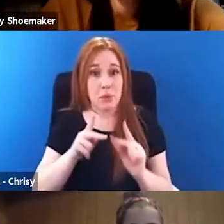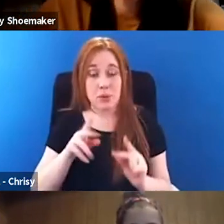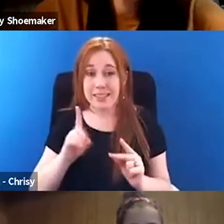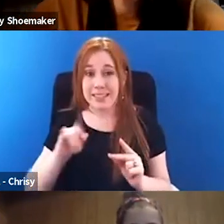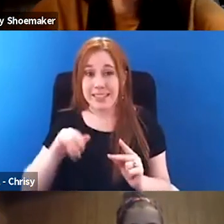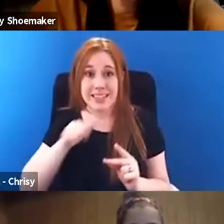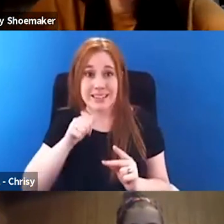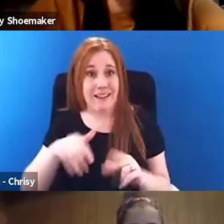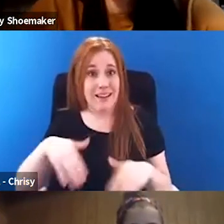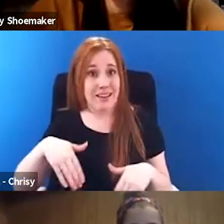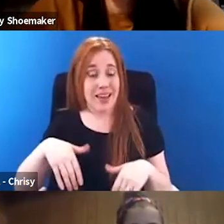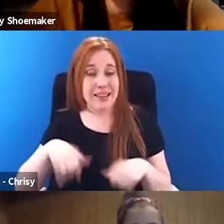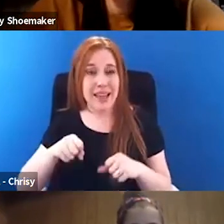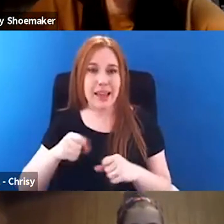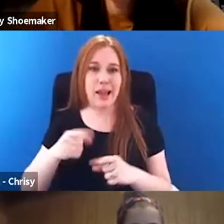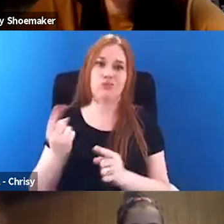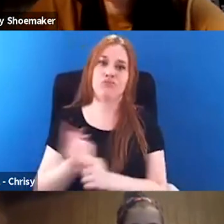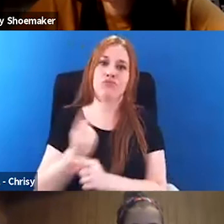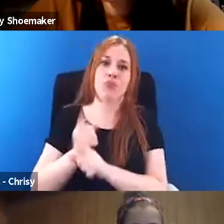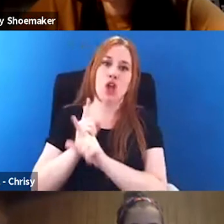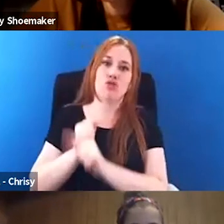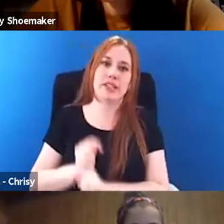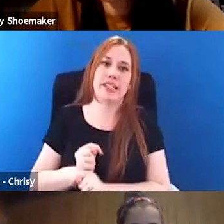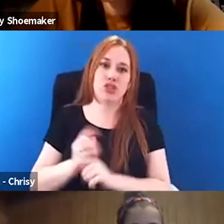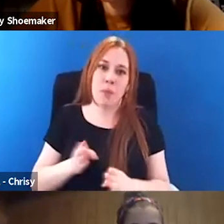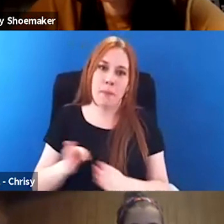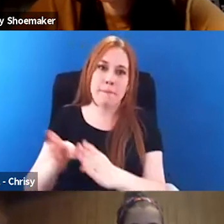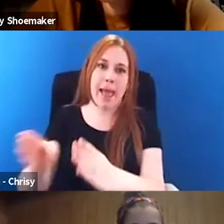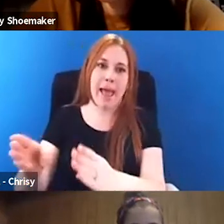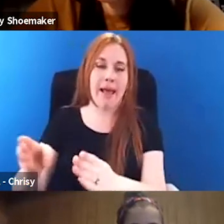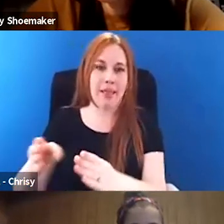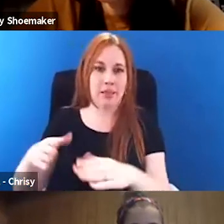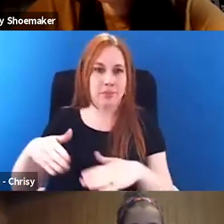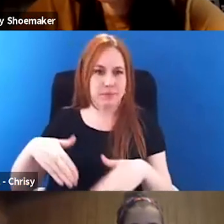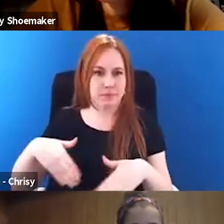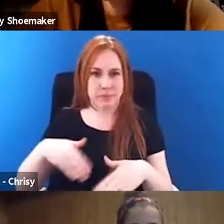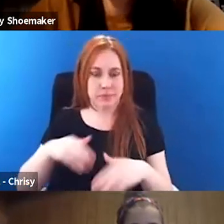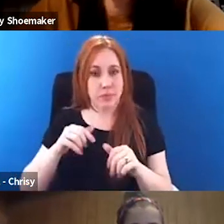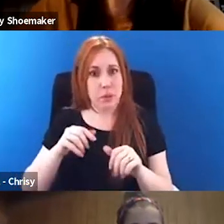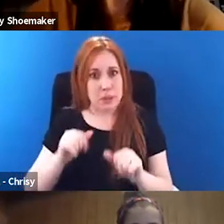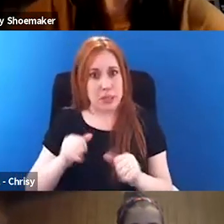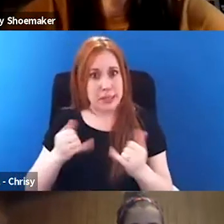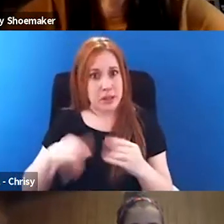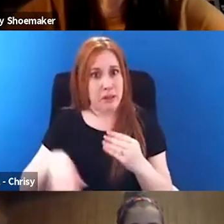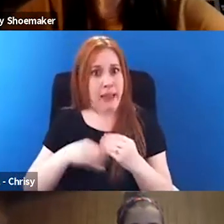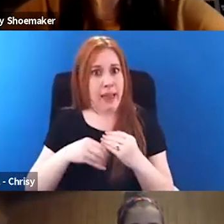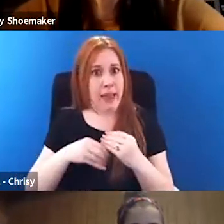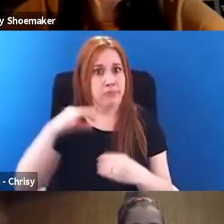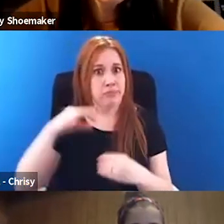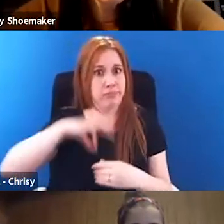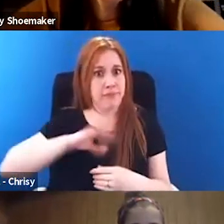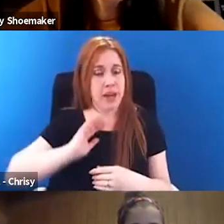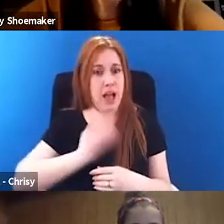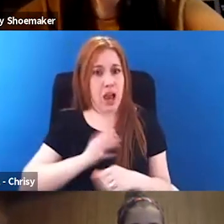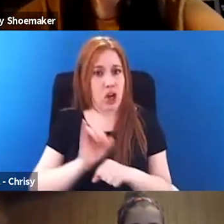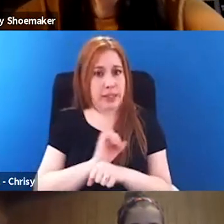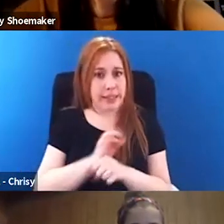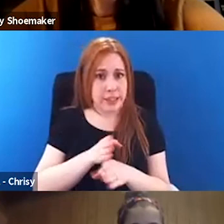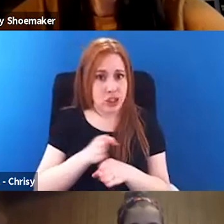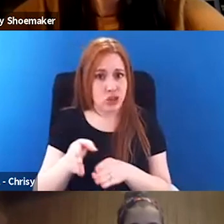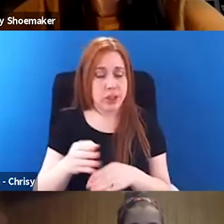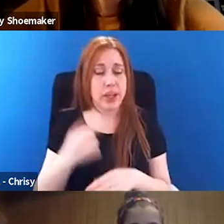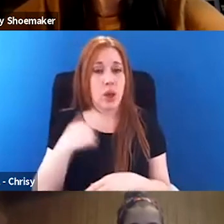a traditional path to really be able to add a lot of value to the industry as we know it. And I think we need